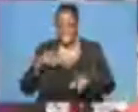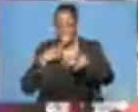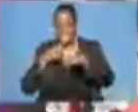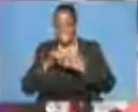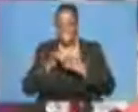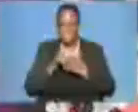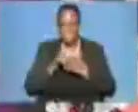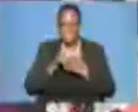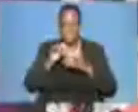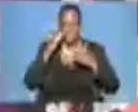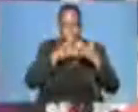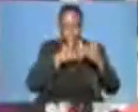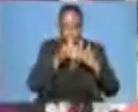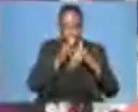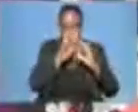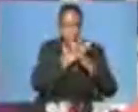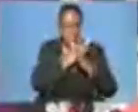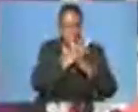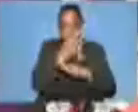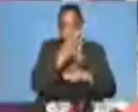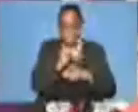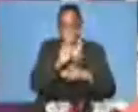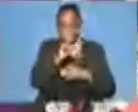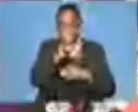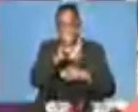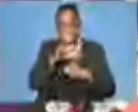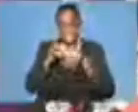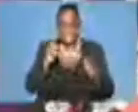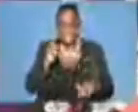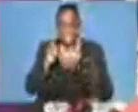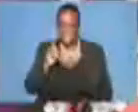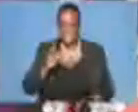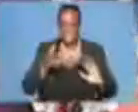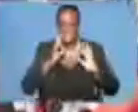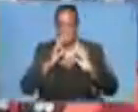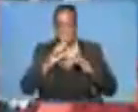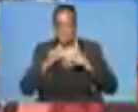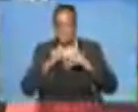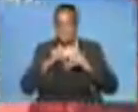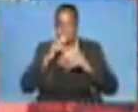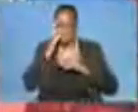have agitated them. And when I say agitated, they're bringing up these false laws.